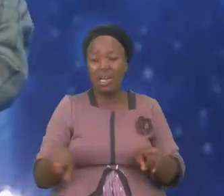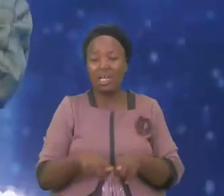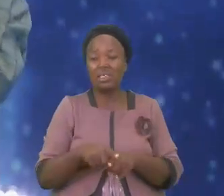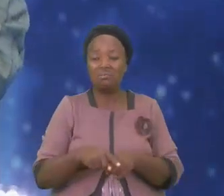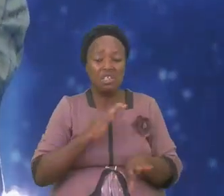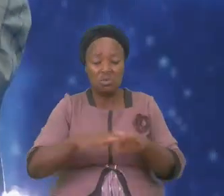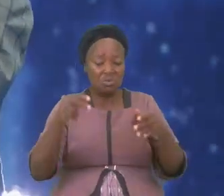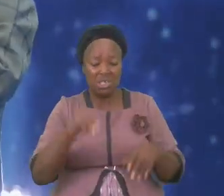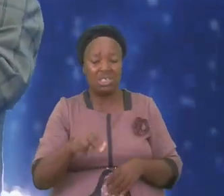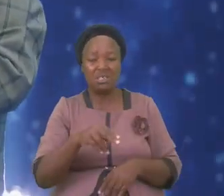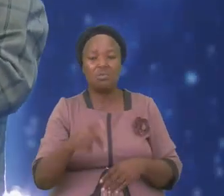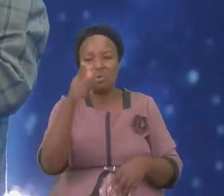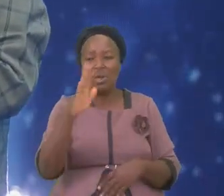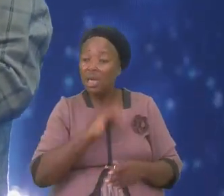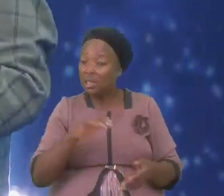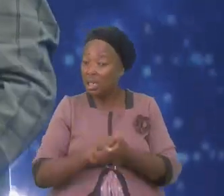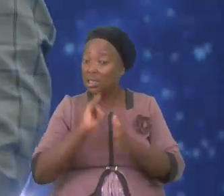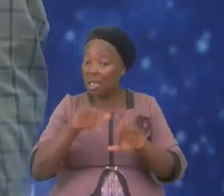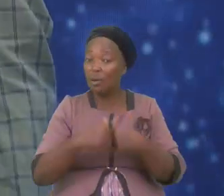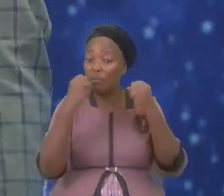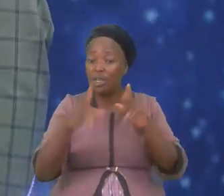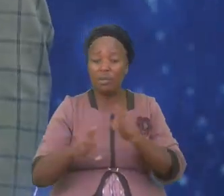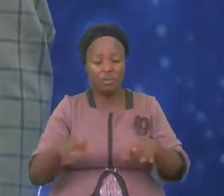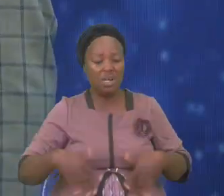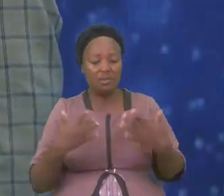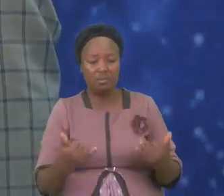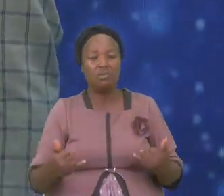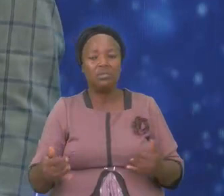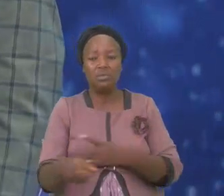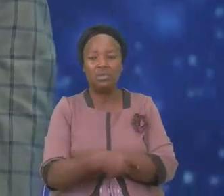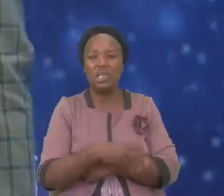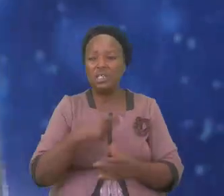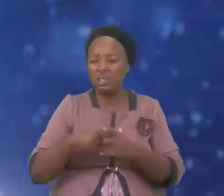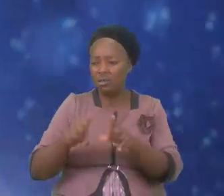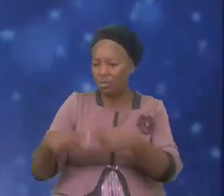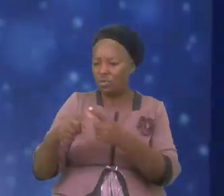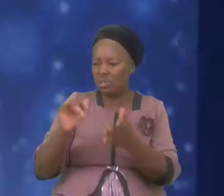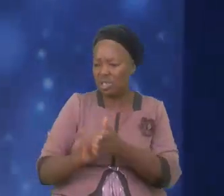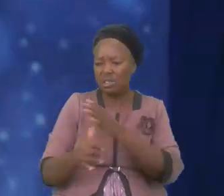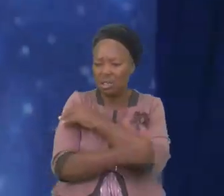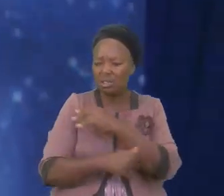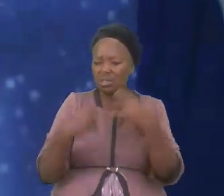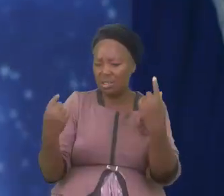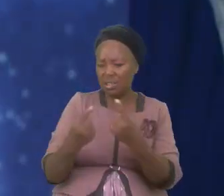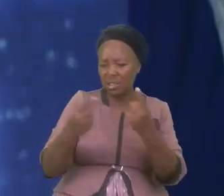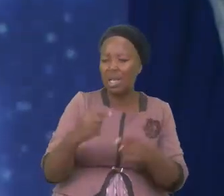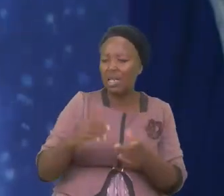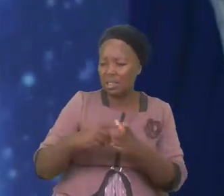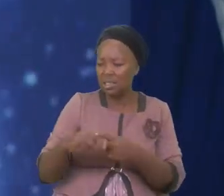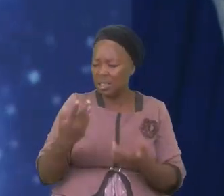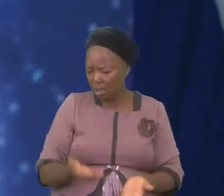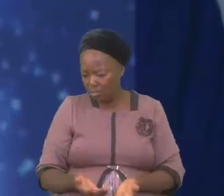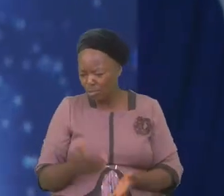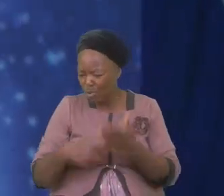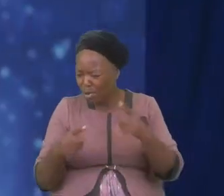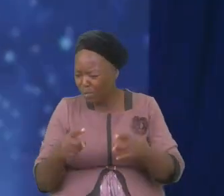got to Babylon, then they discovered there's not a right place to stay. There's not a good, clean place to stay. And this is